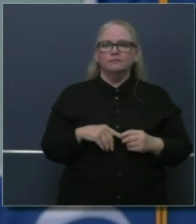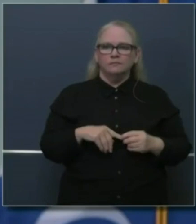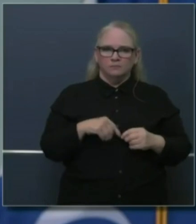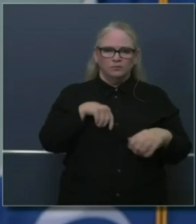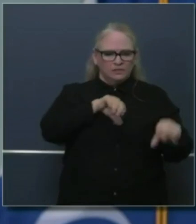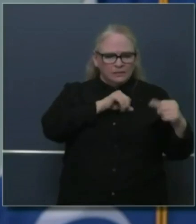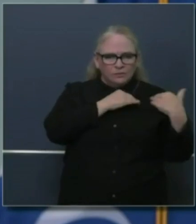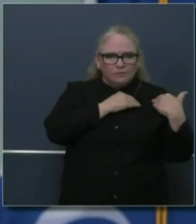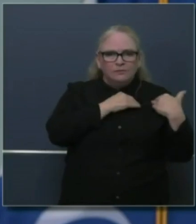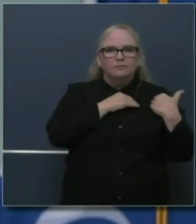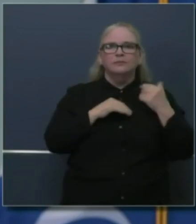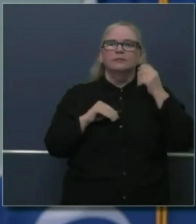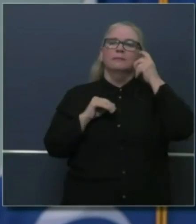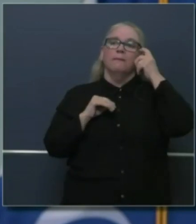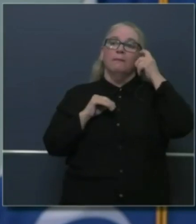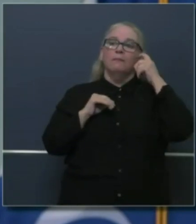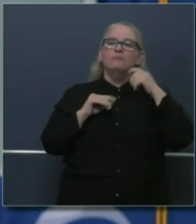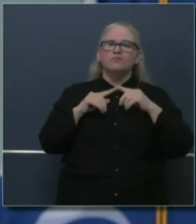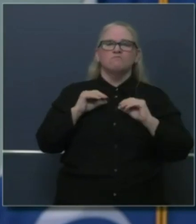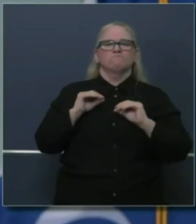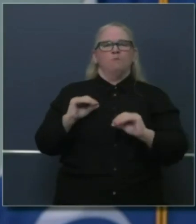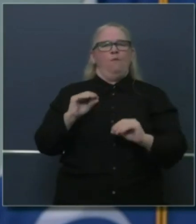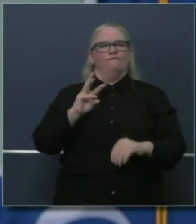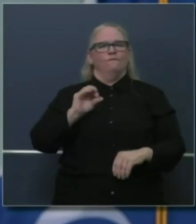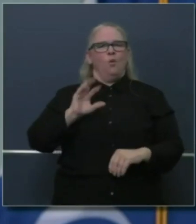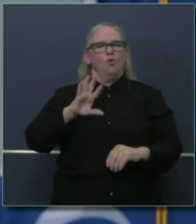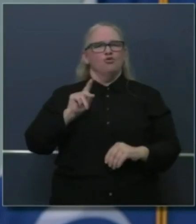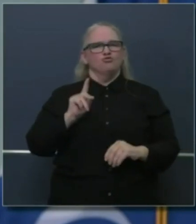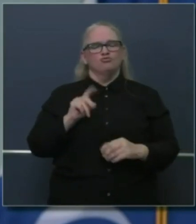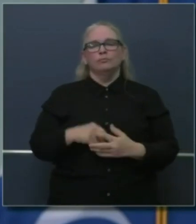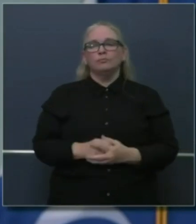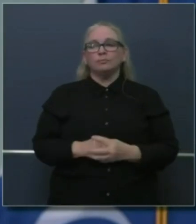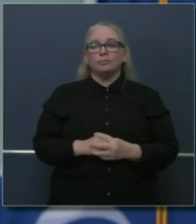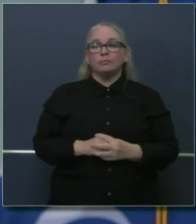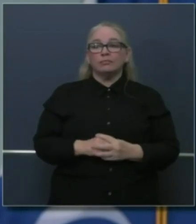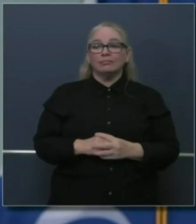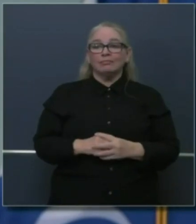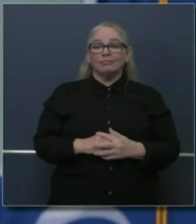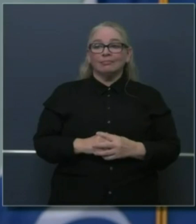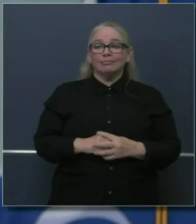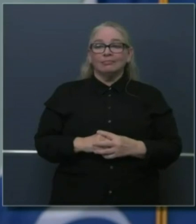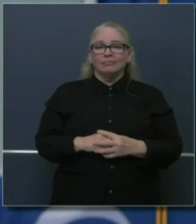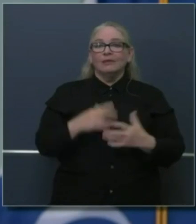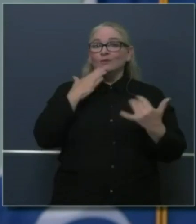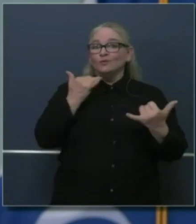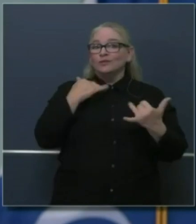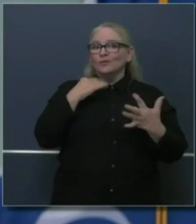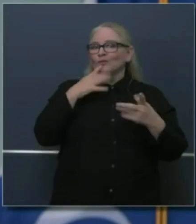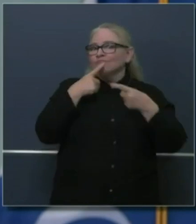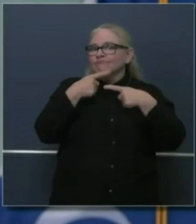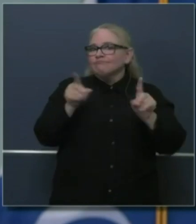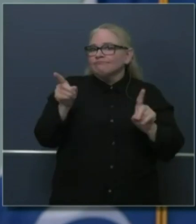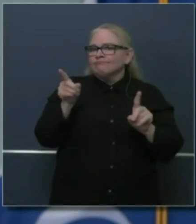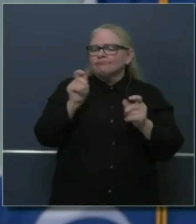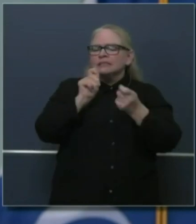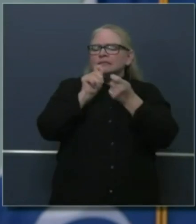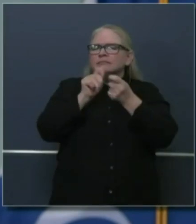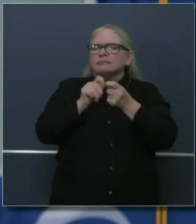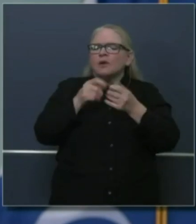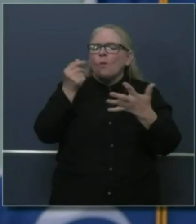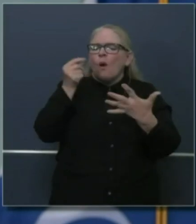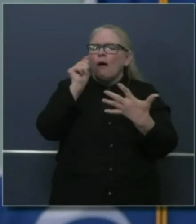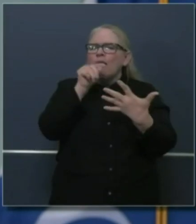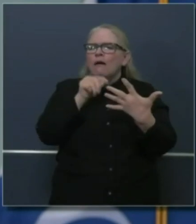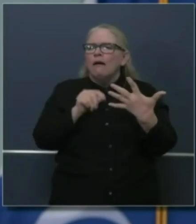relates to moving forward, we today are also announcing some specific milestones